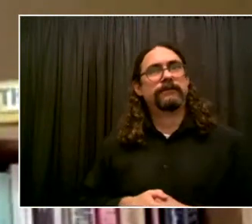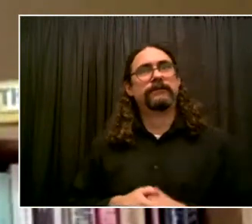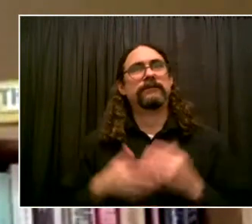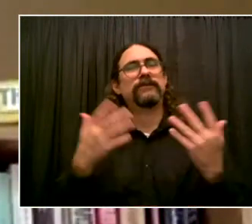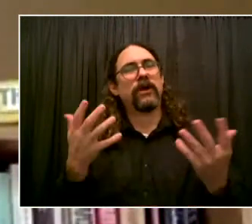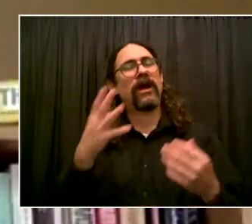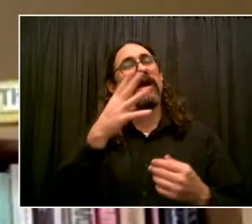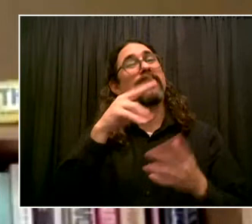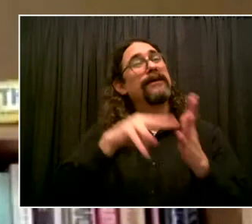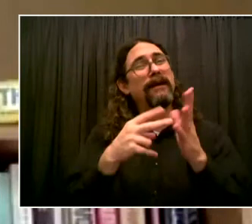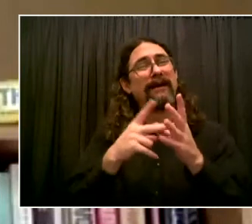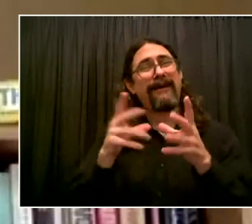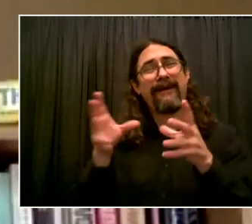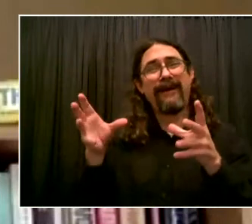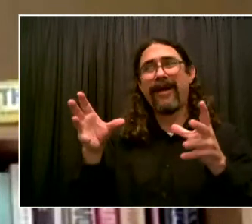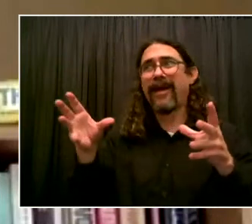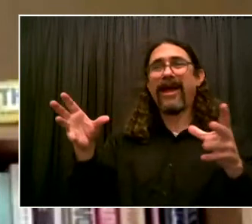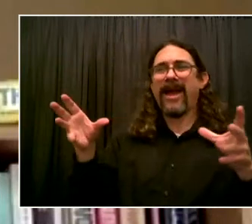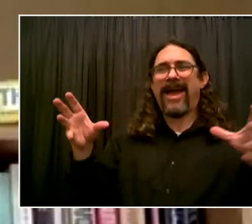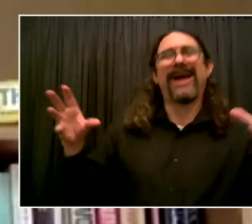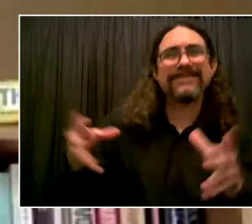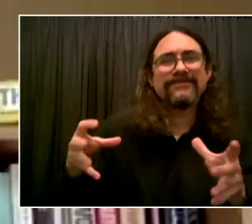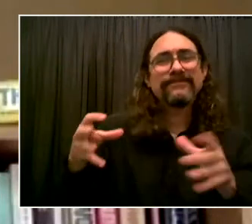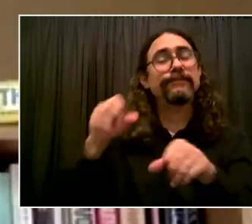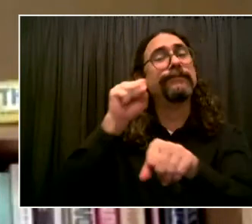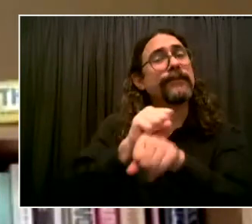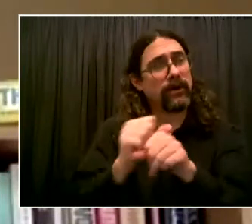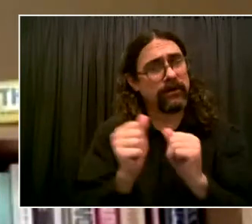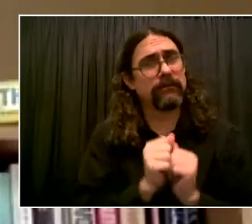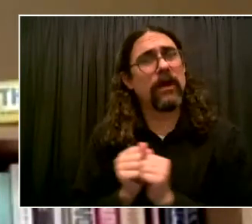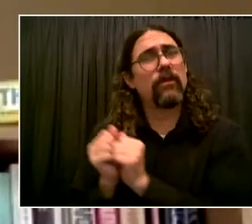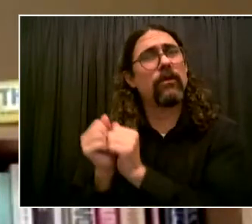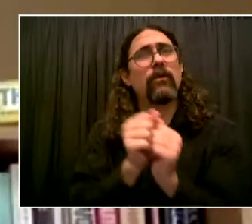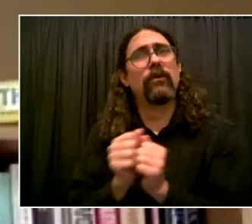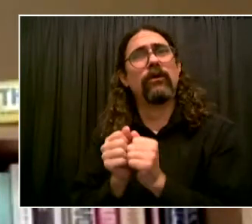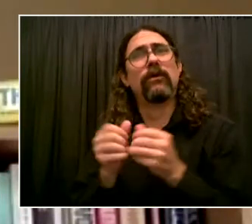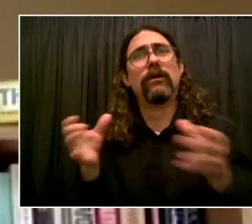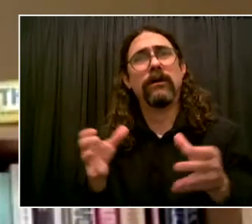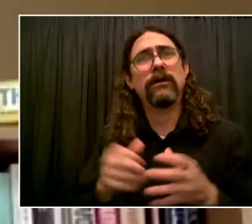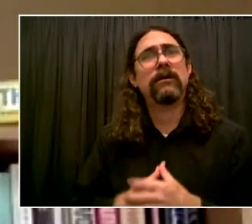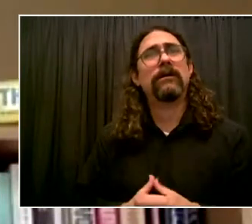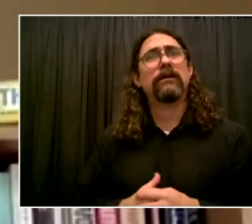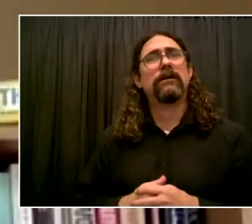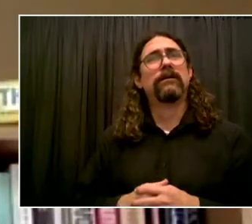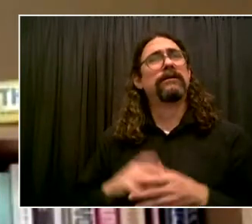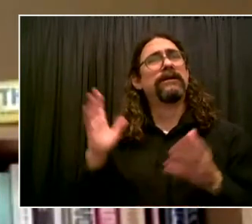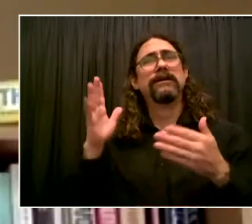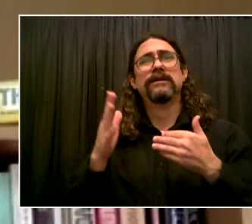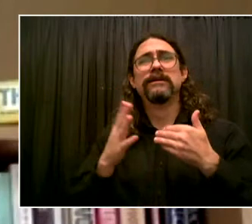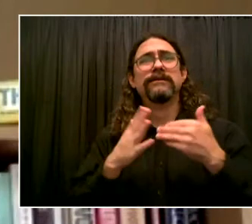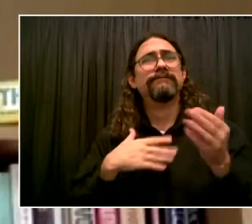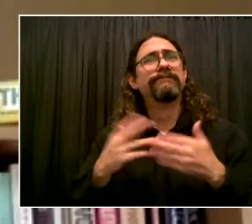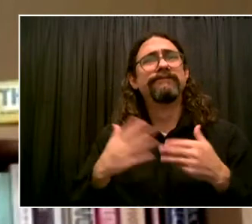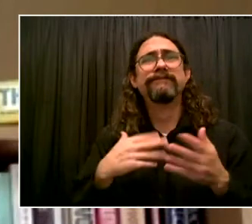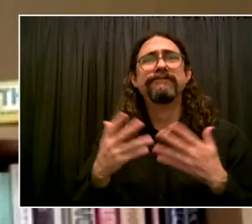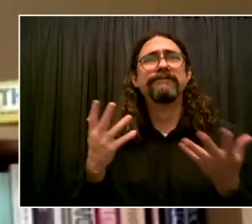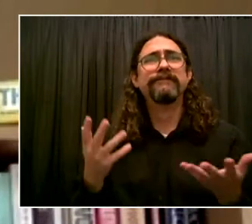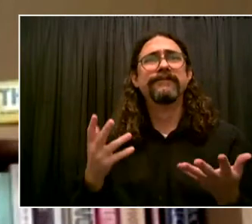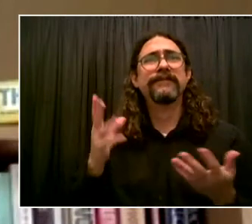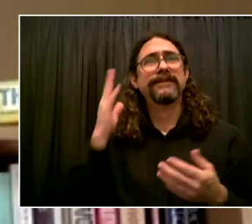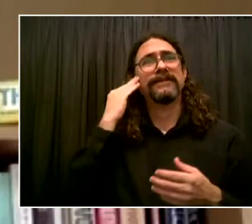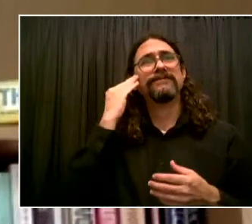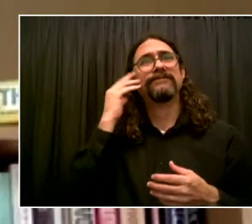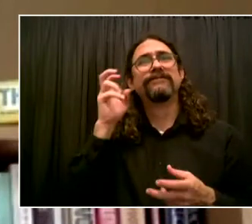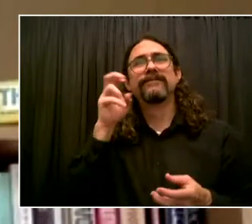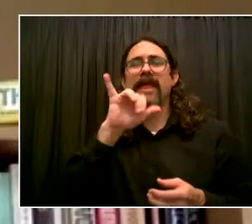vendor downstairs has somebody to sell breakfast and lunch to, that egg and cheese on a roll, that roti over lunchtime,